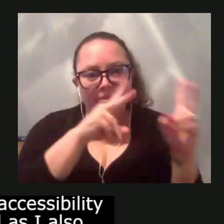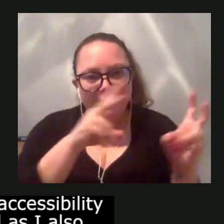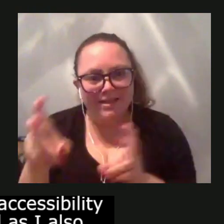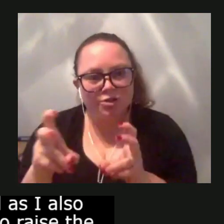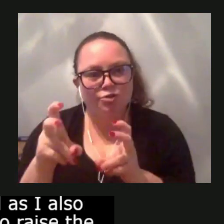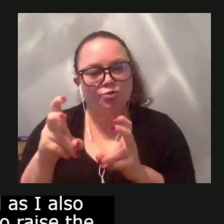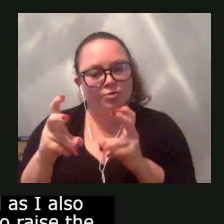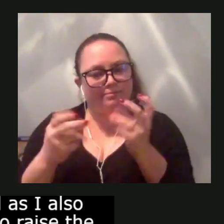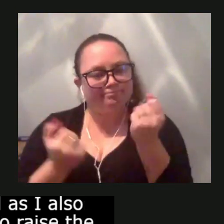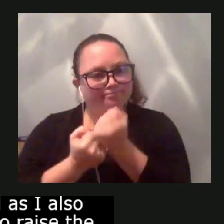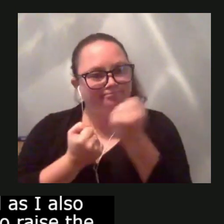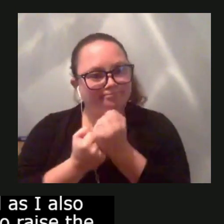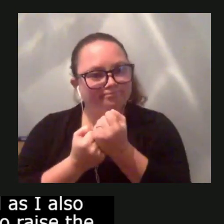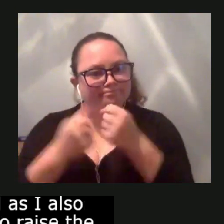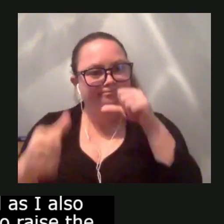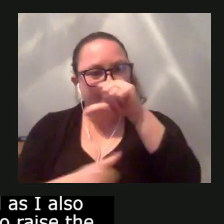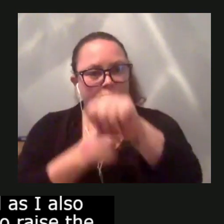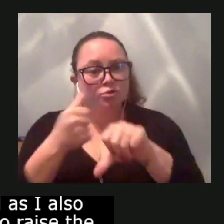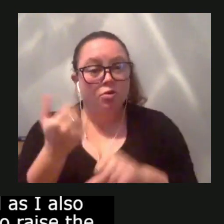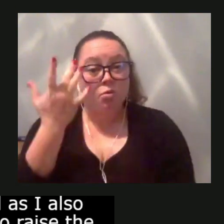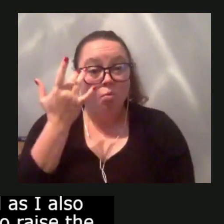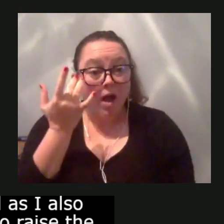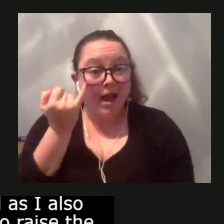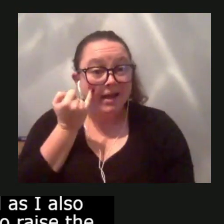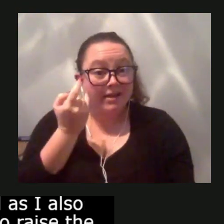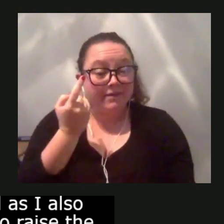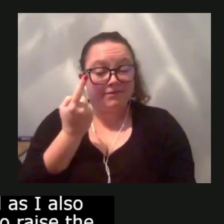it themselves,